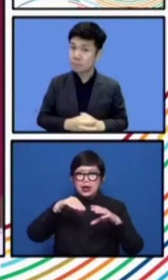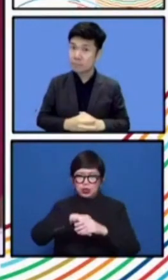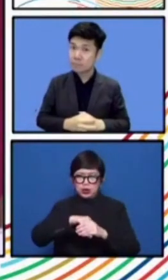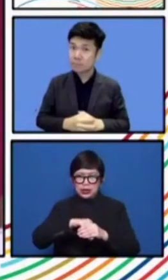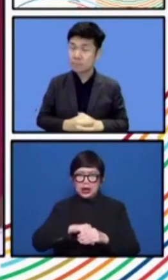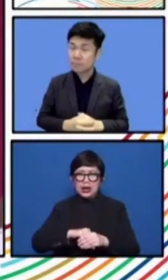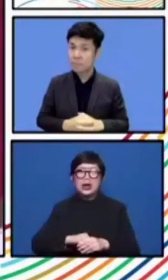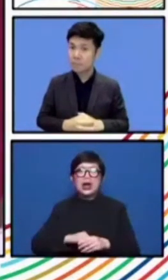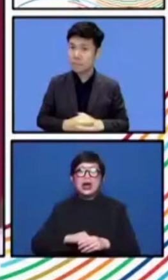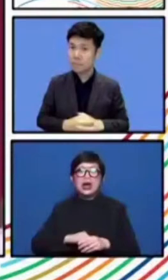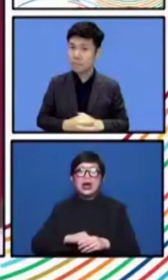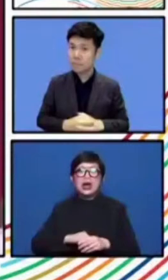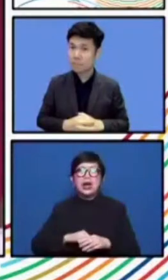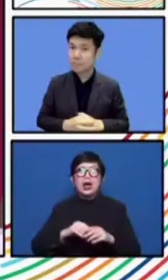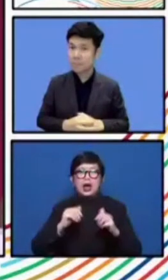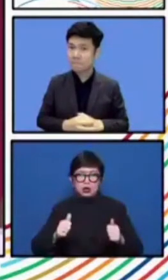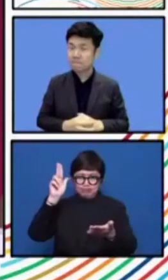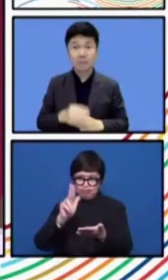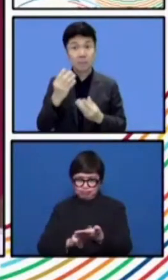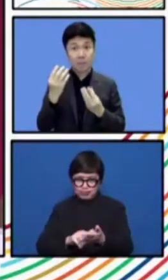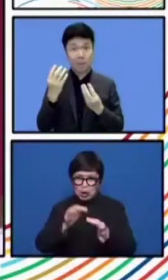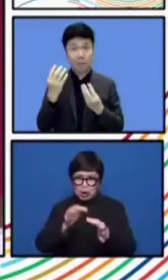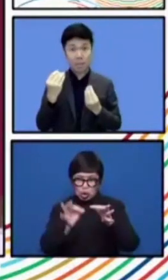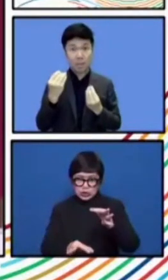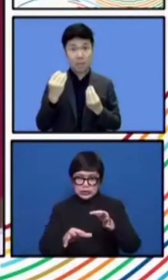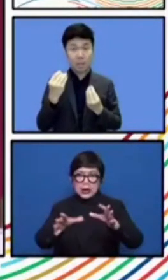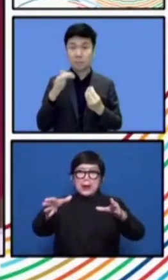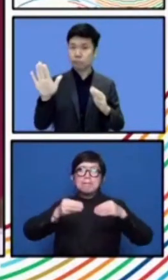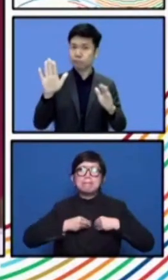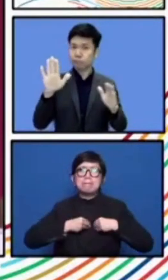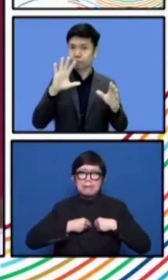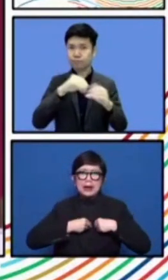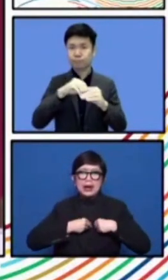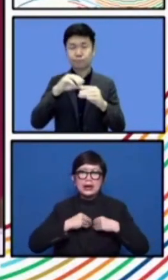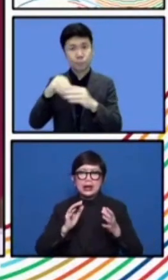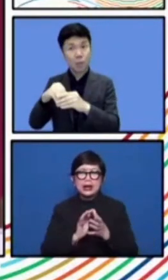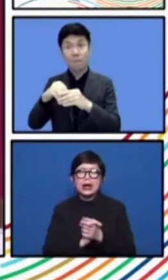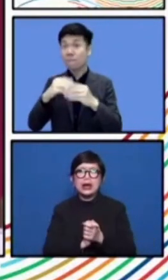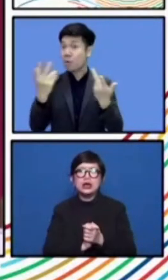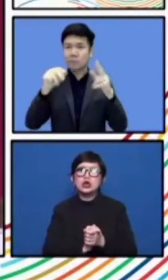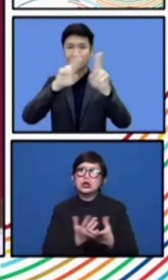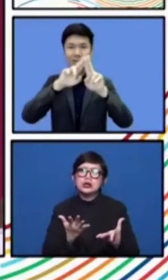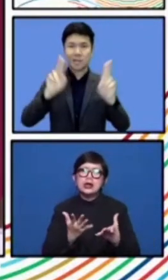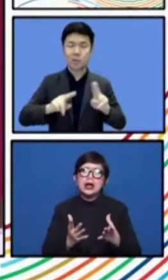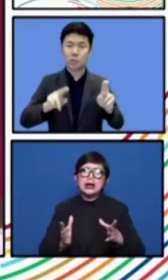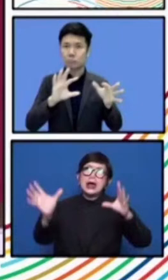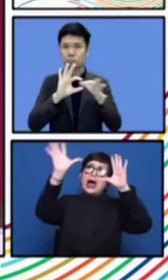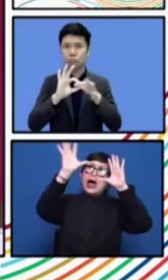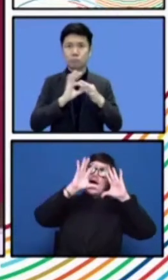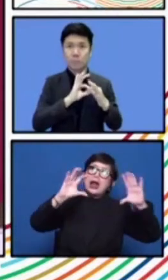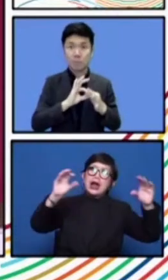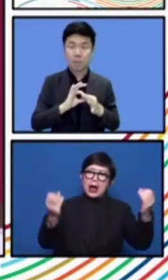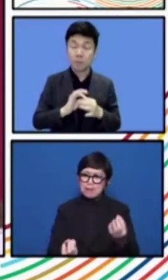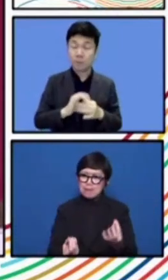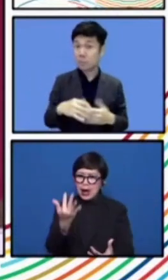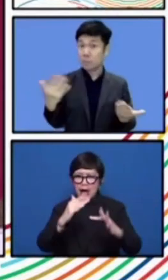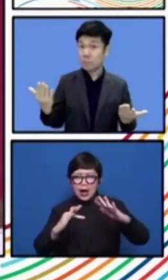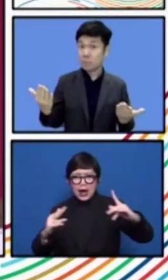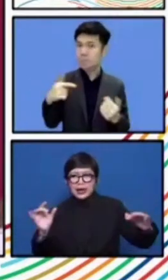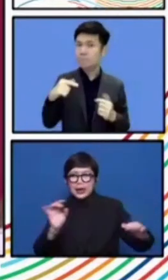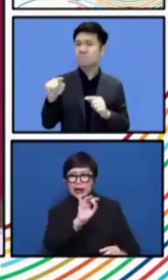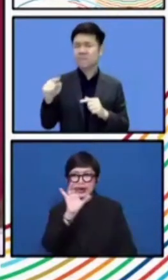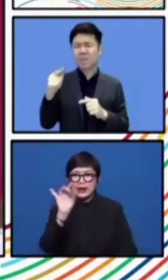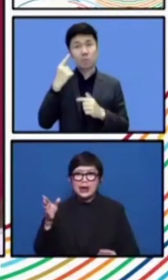of its available resources within the framework of international corporations with a view of achieving